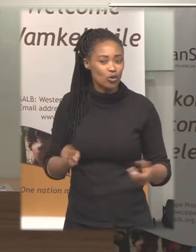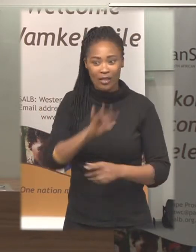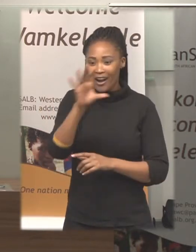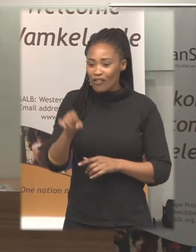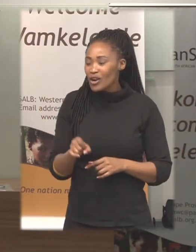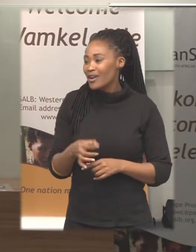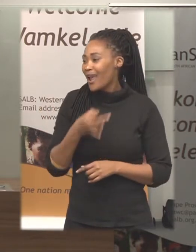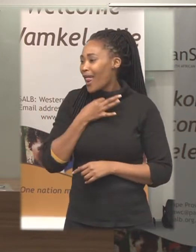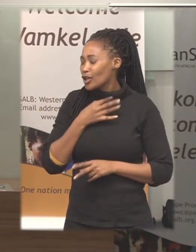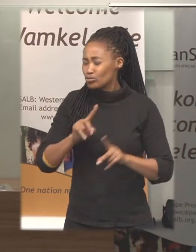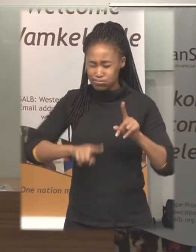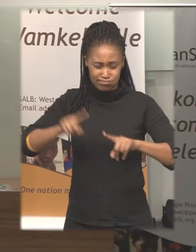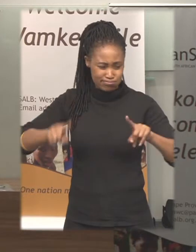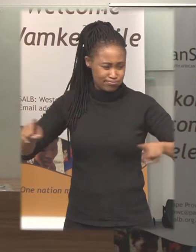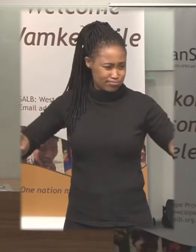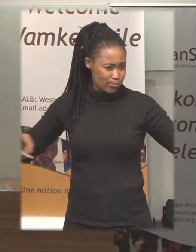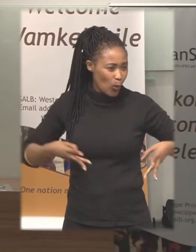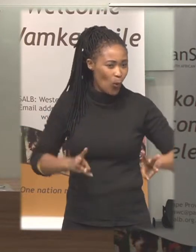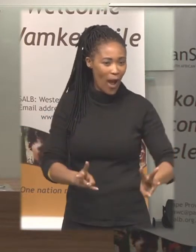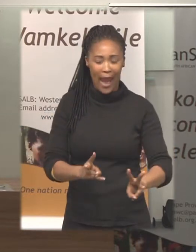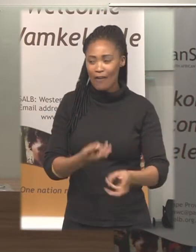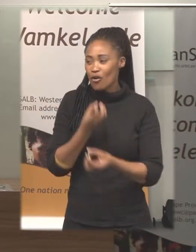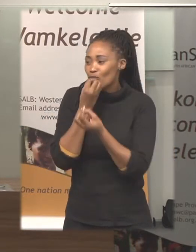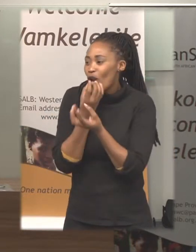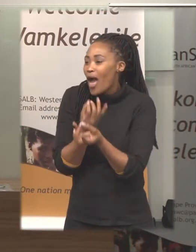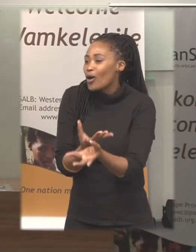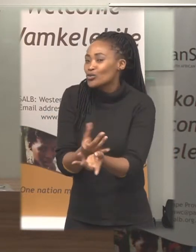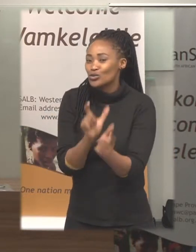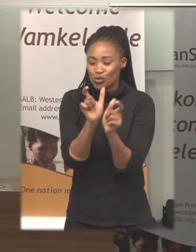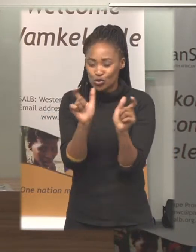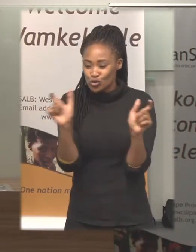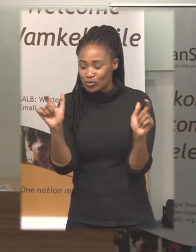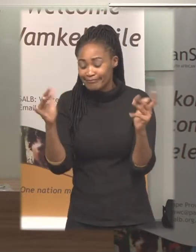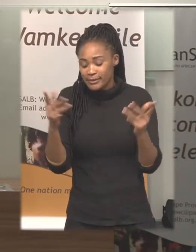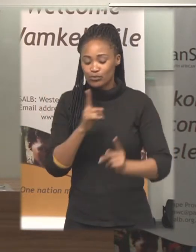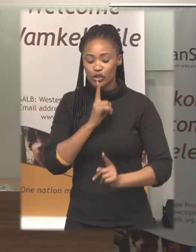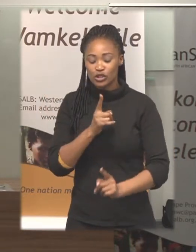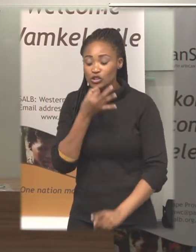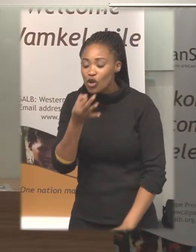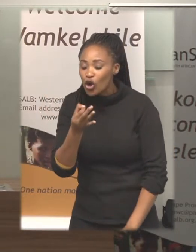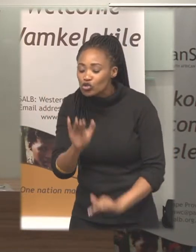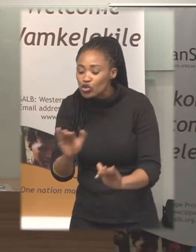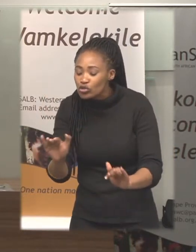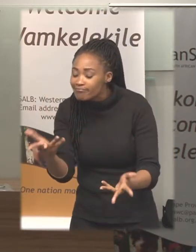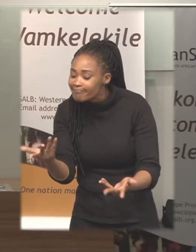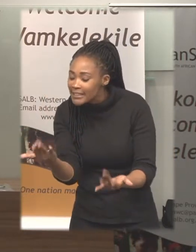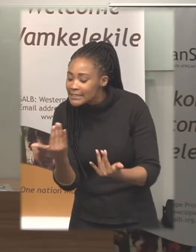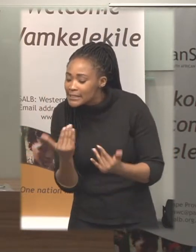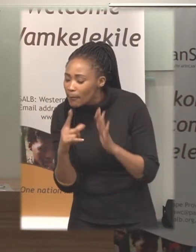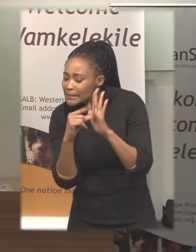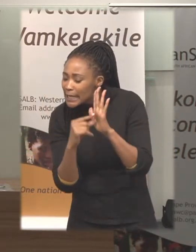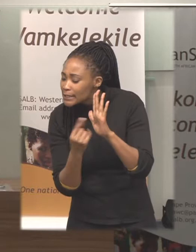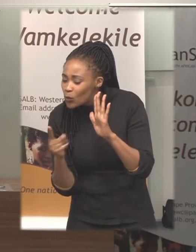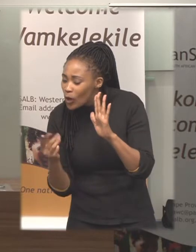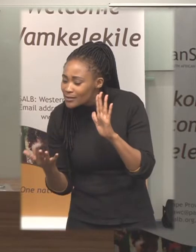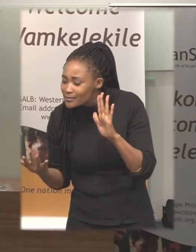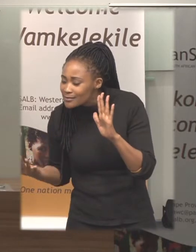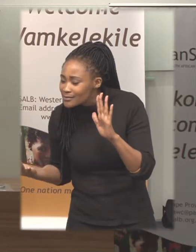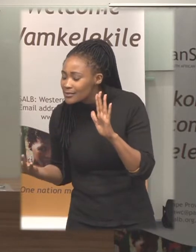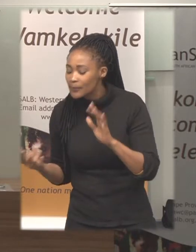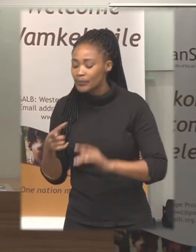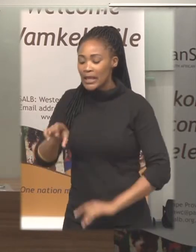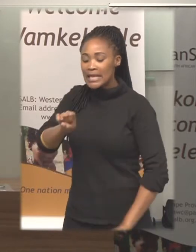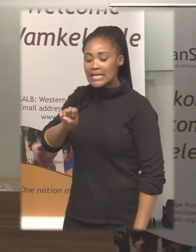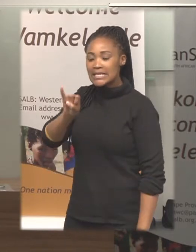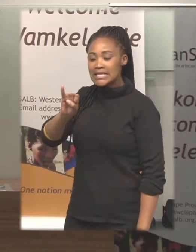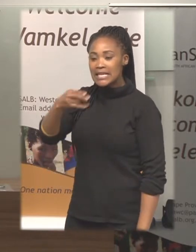way to pronounce particular words. So the teacher has asked the children who can tell her the date, and Fihle